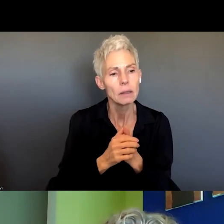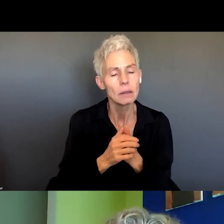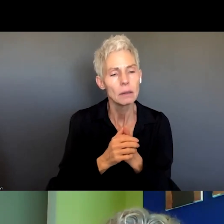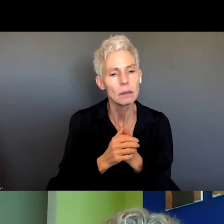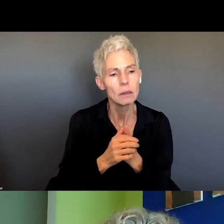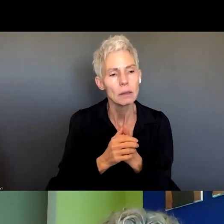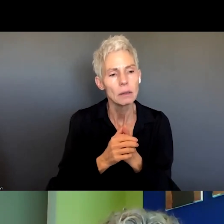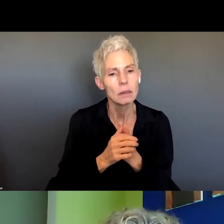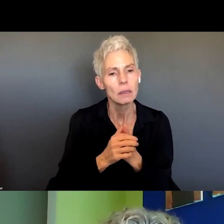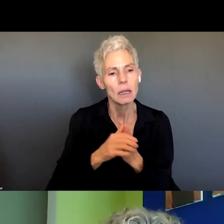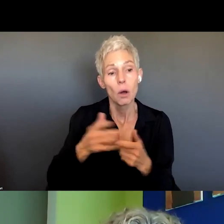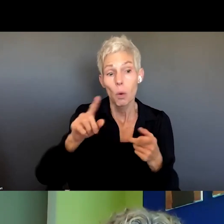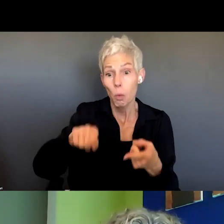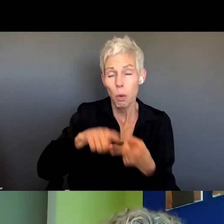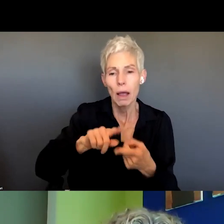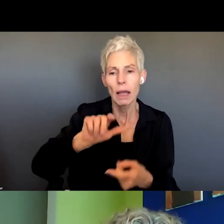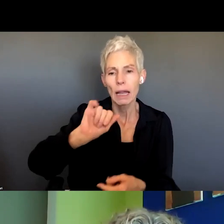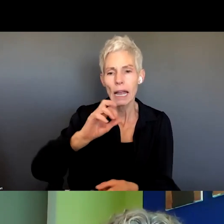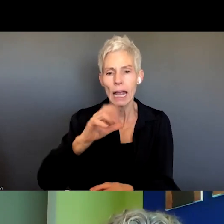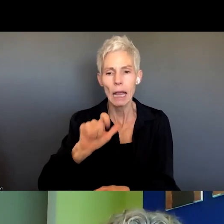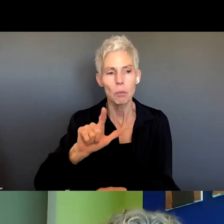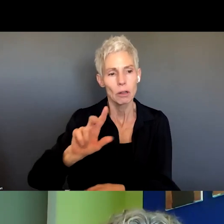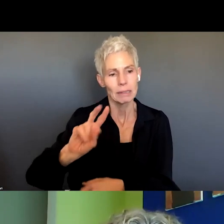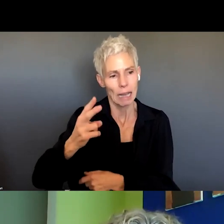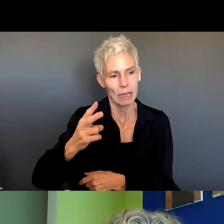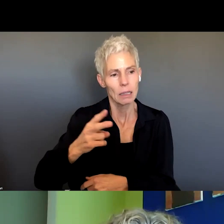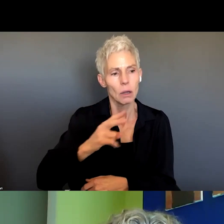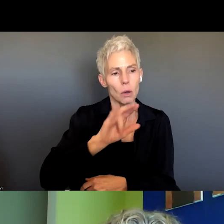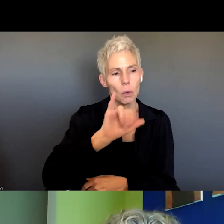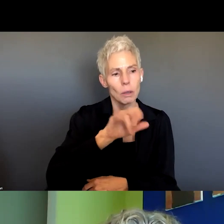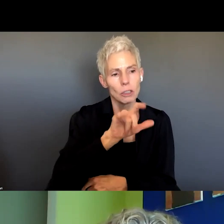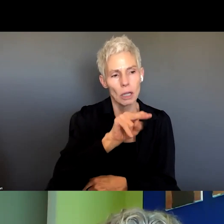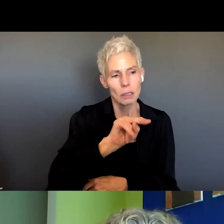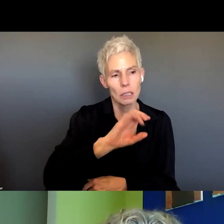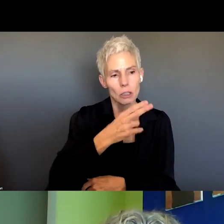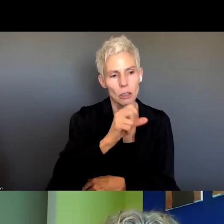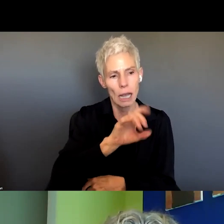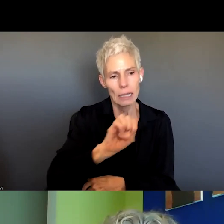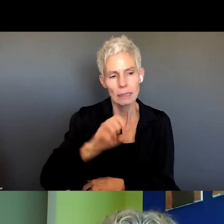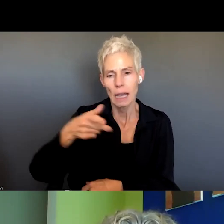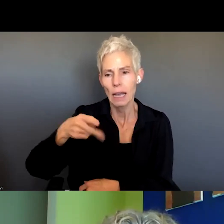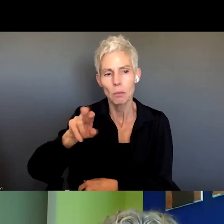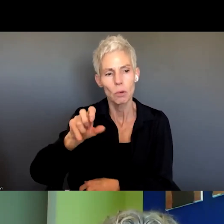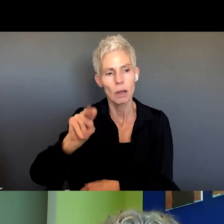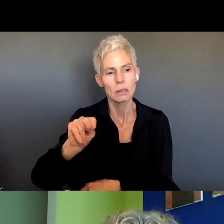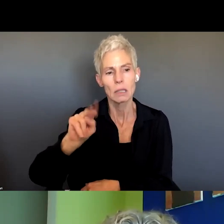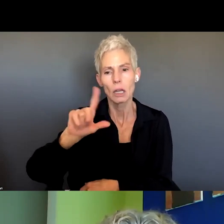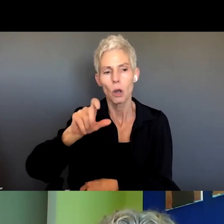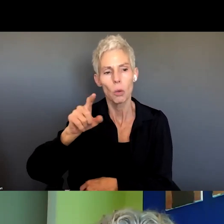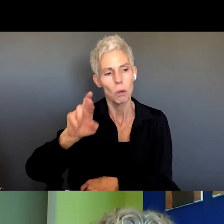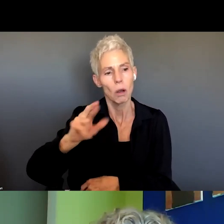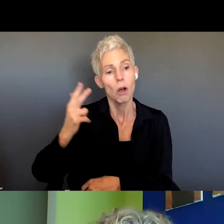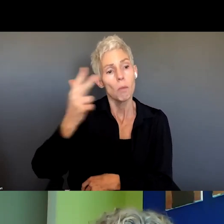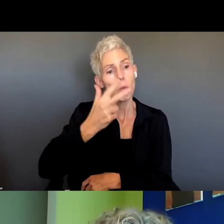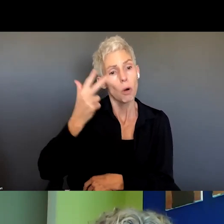it's coming April 2nd with Justin Chase and Preston Looper on mobile crisis should always be dispatched by